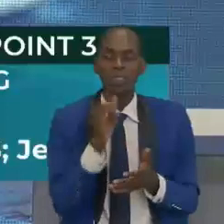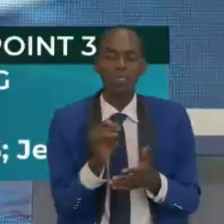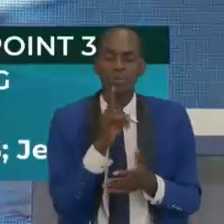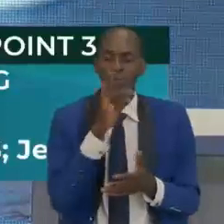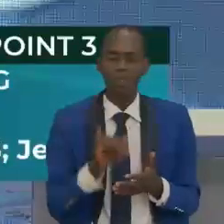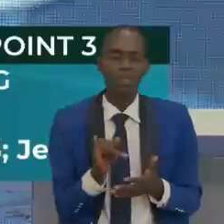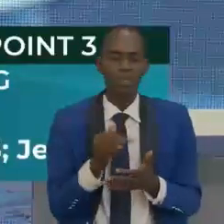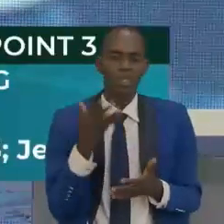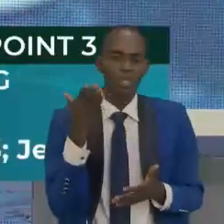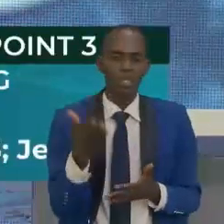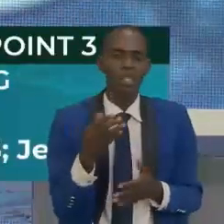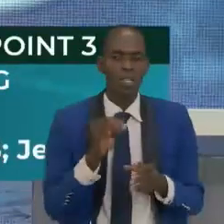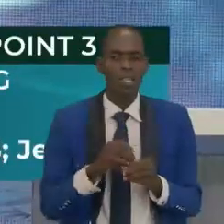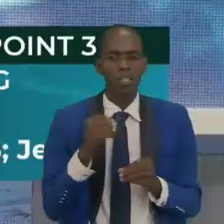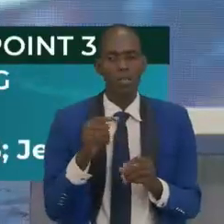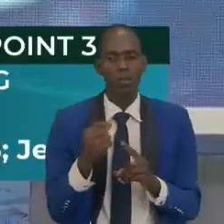of God.